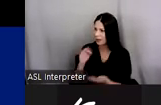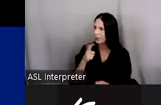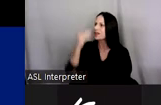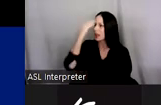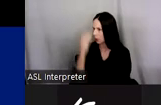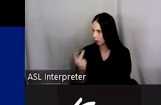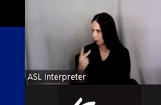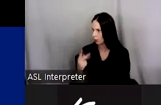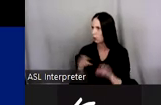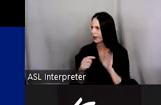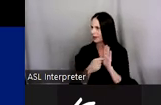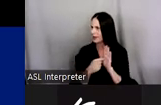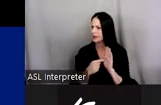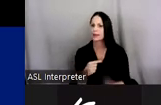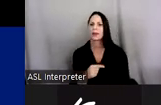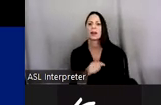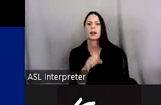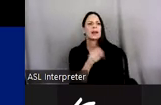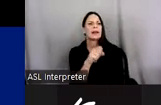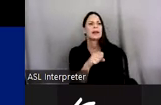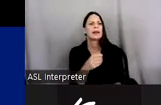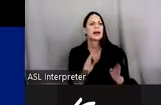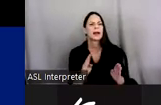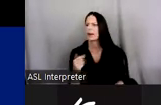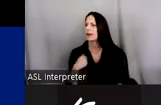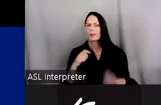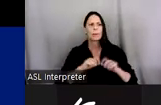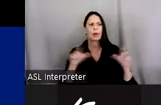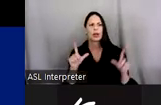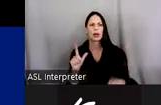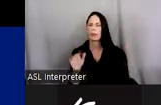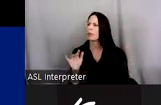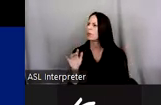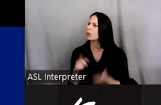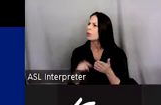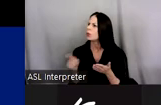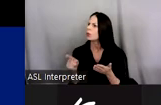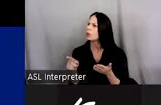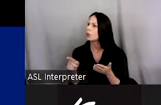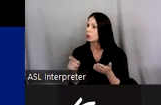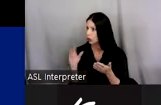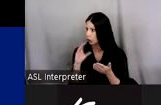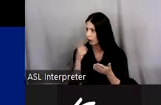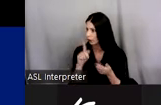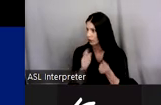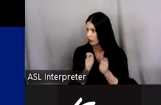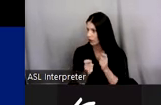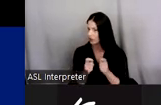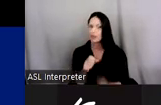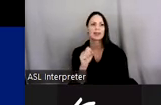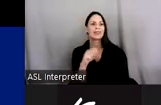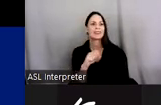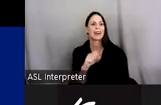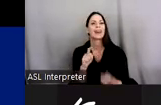know. Yeah, let me pull it up. Are you just looking for the changes? Yeah, for the